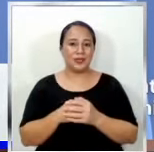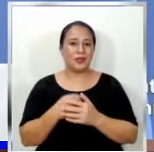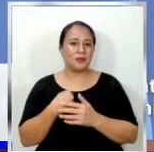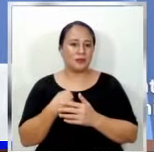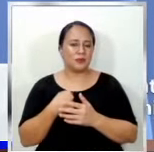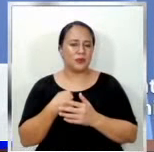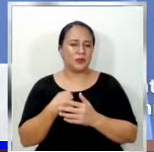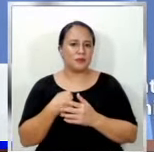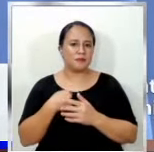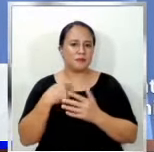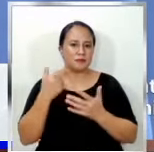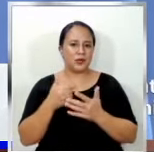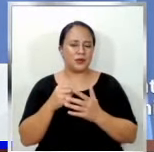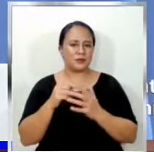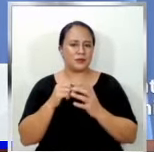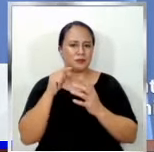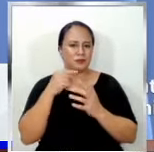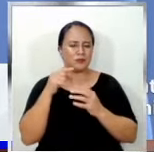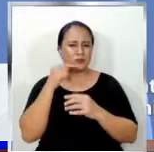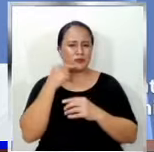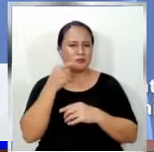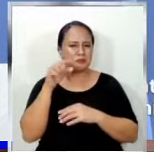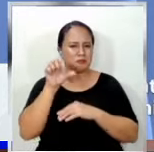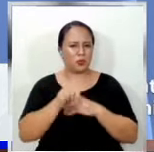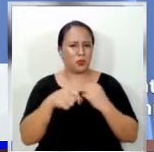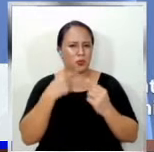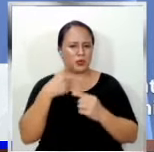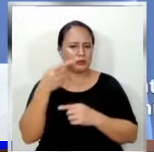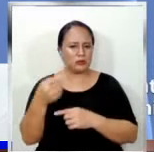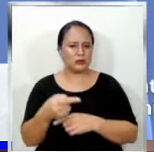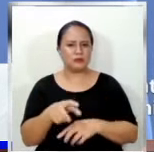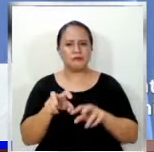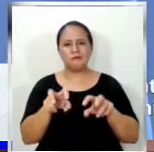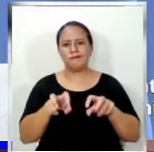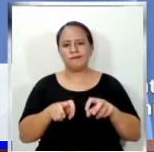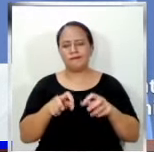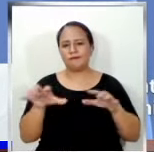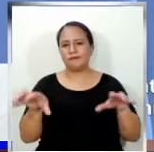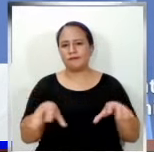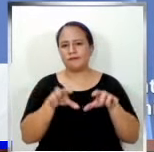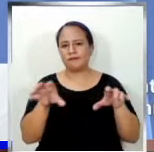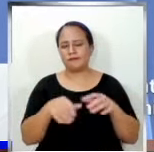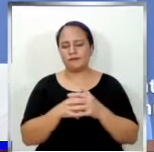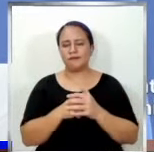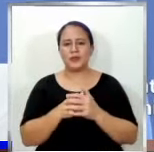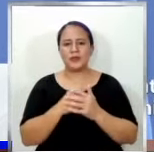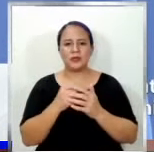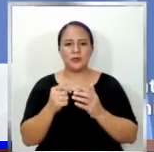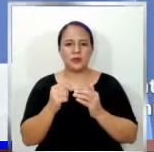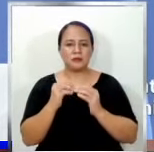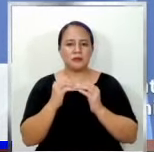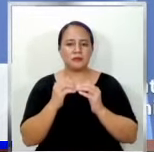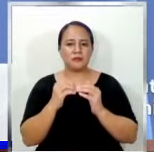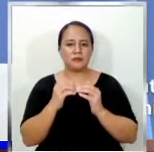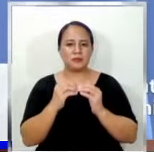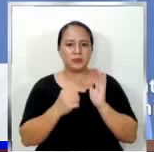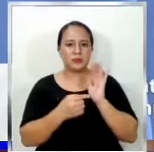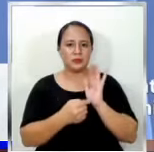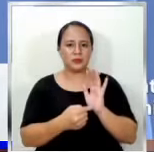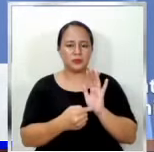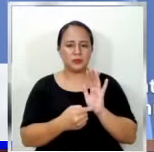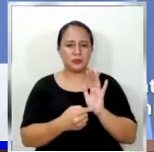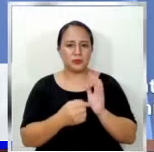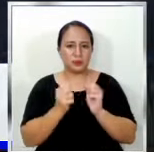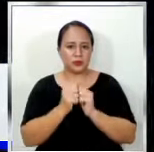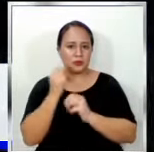condemned for what it is, a selfish act that can either be justified rationally